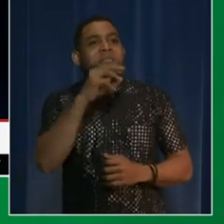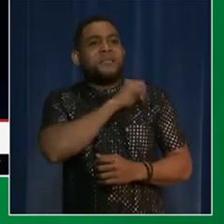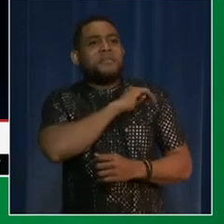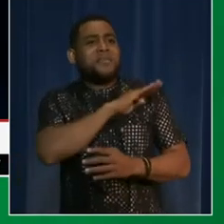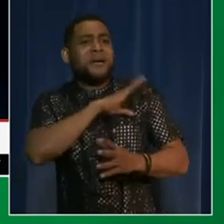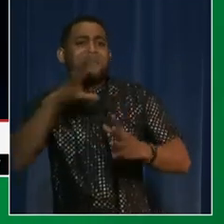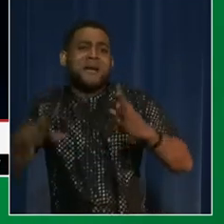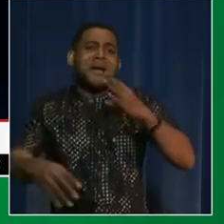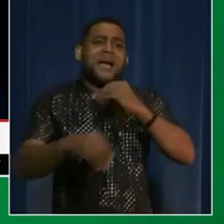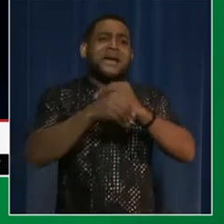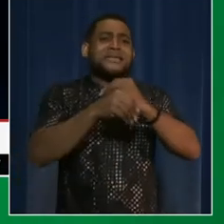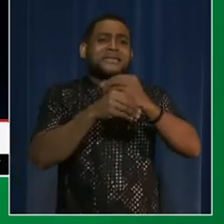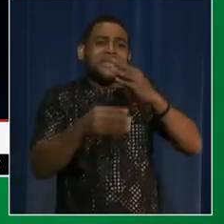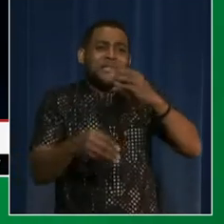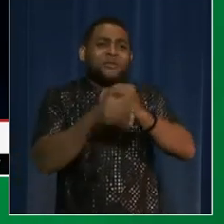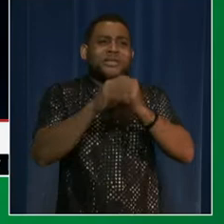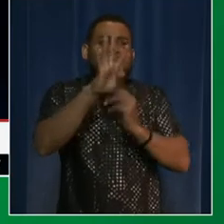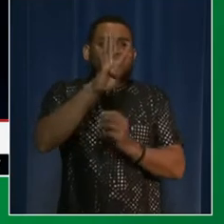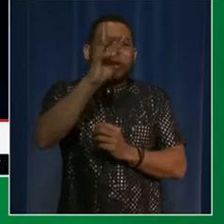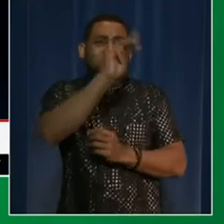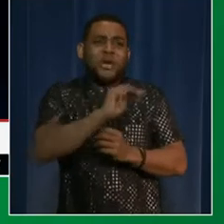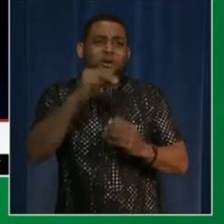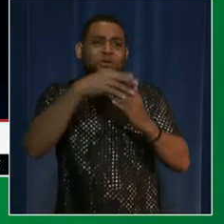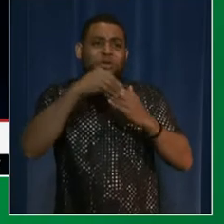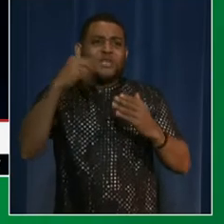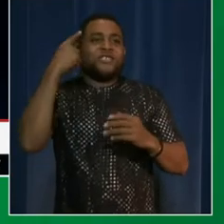fund for fiscal year 2023.